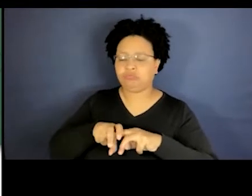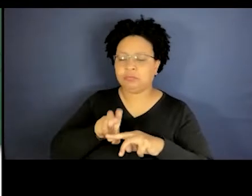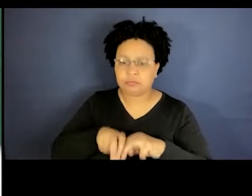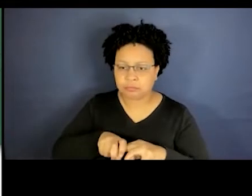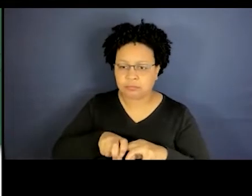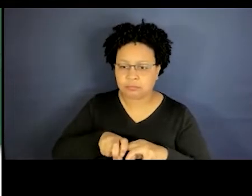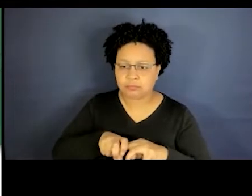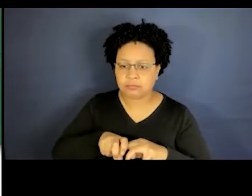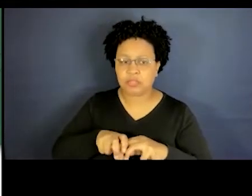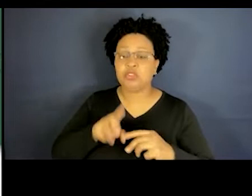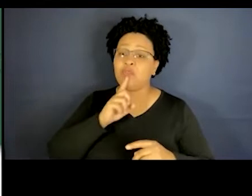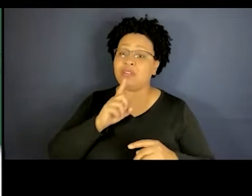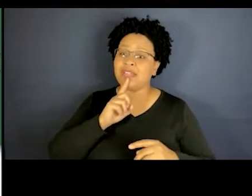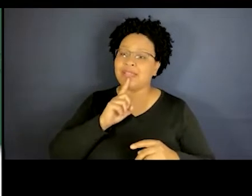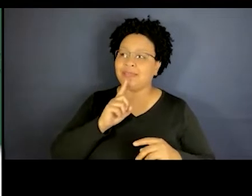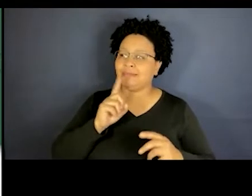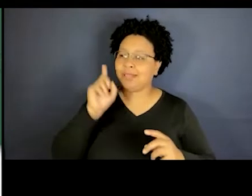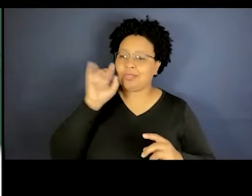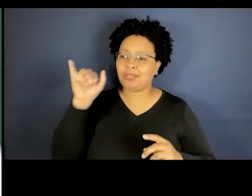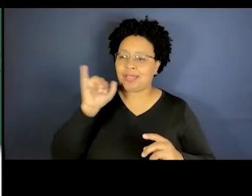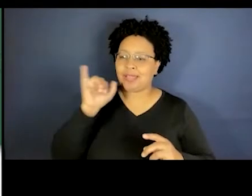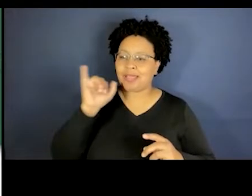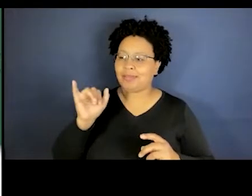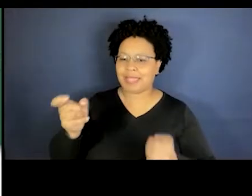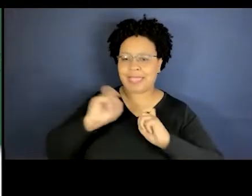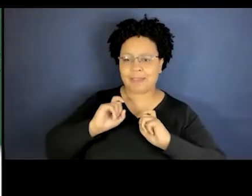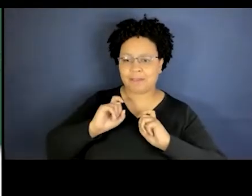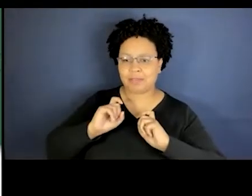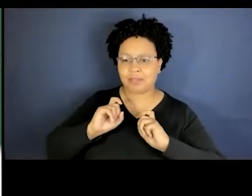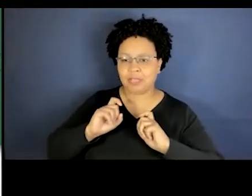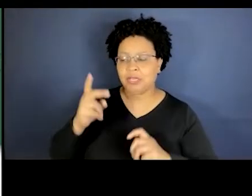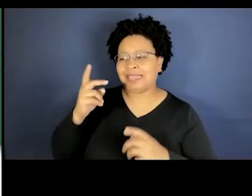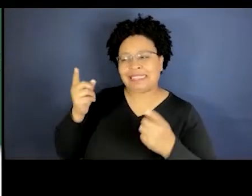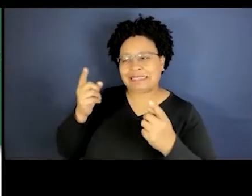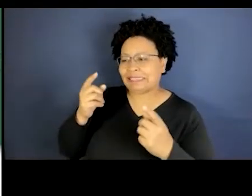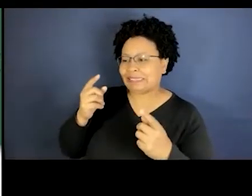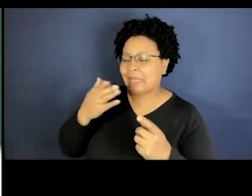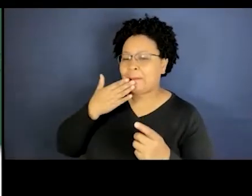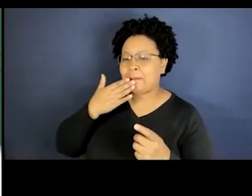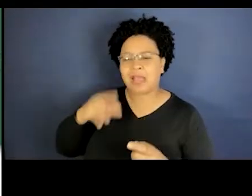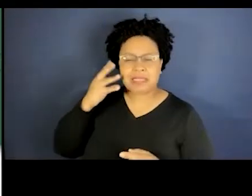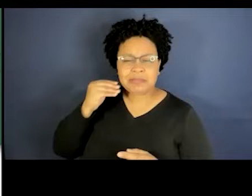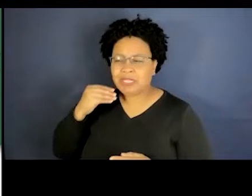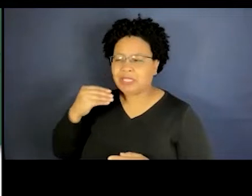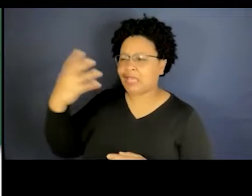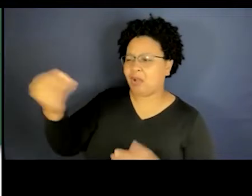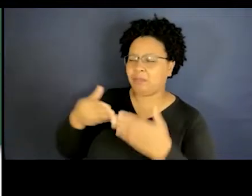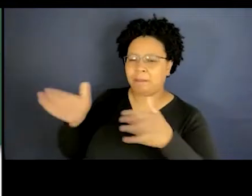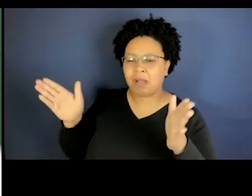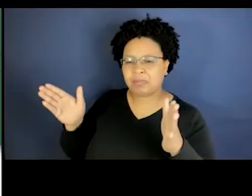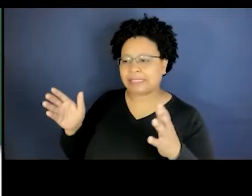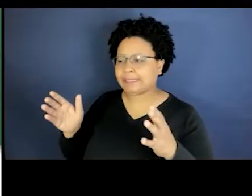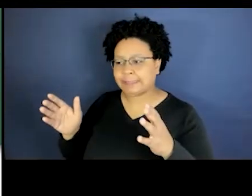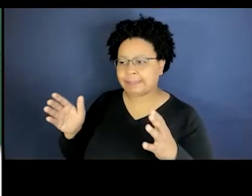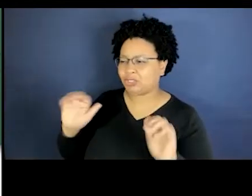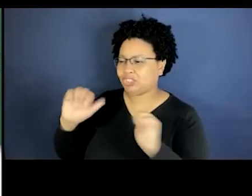that she had this thing occur out in the public, because she took that challenge that was kind of put at her and brought it home